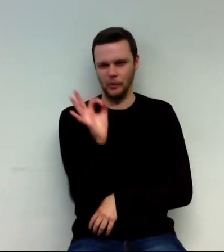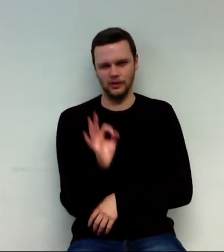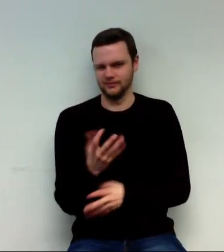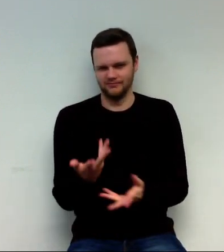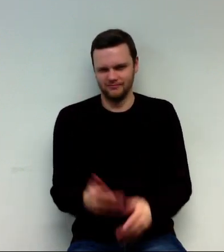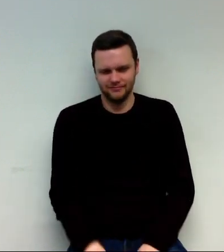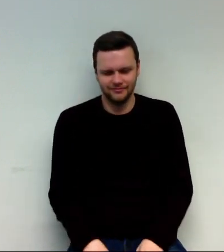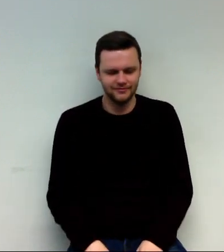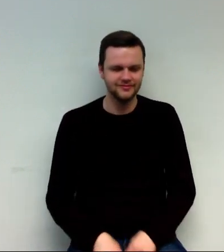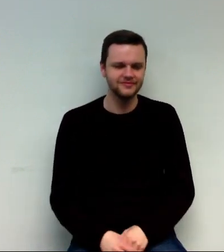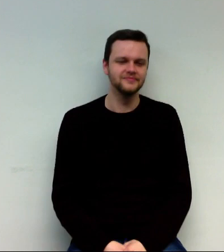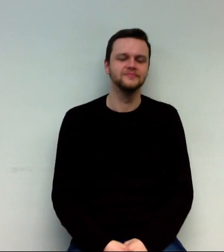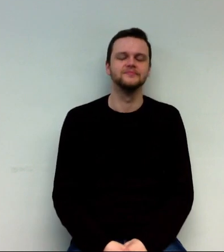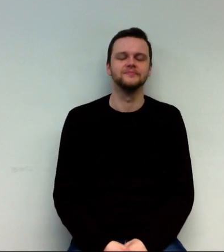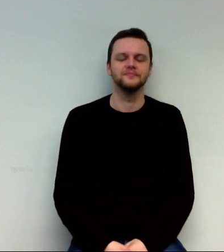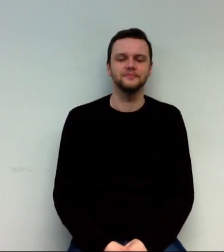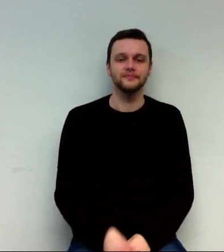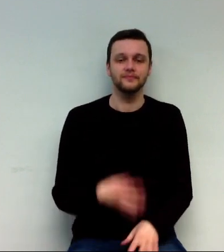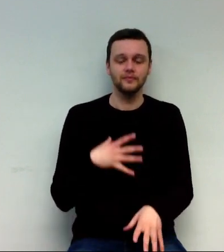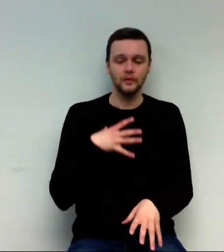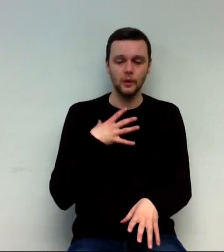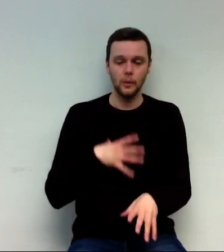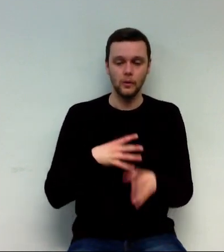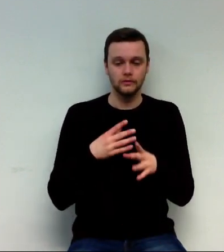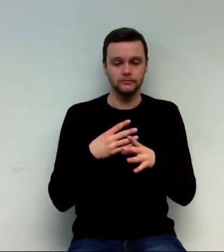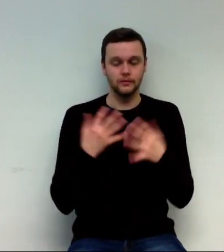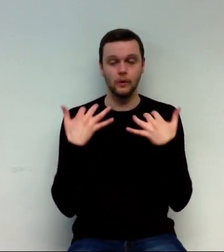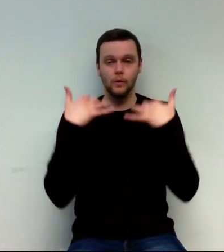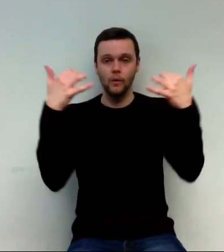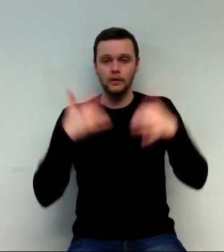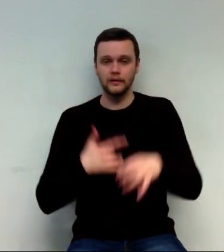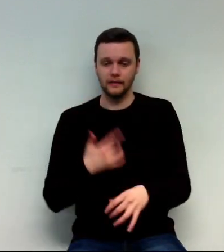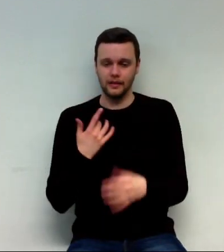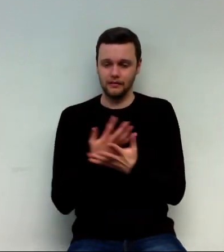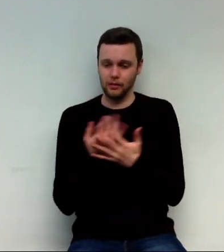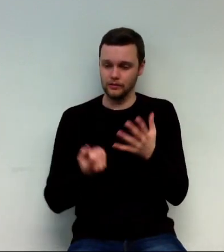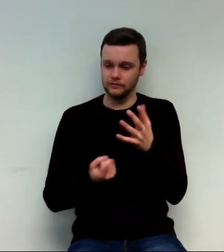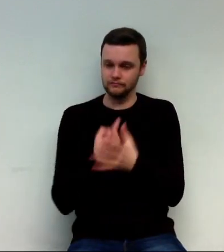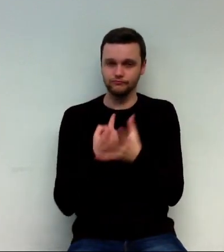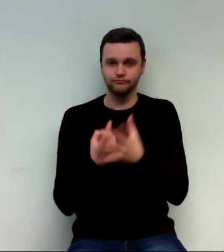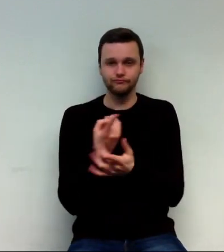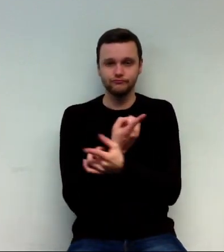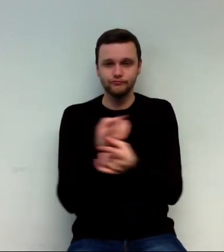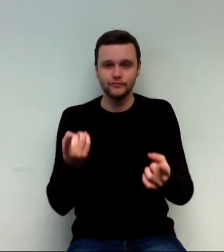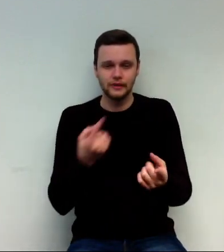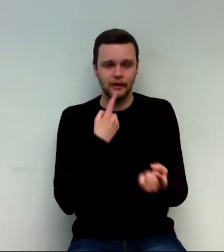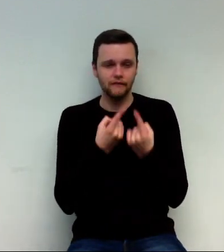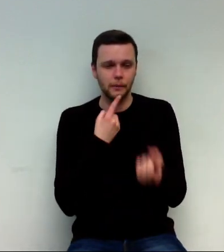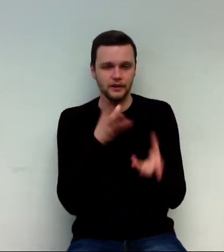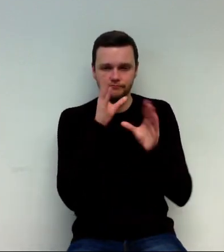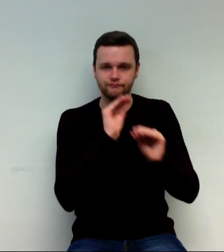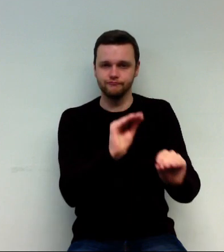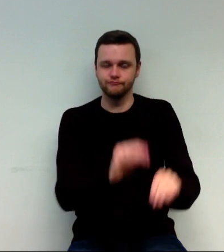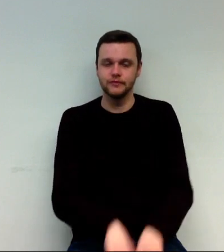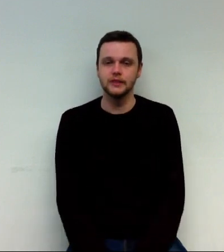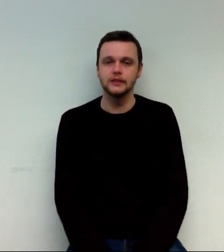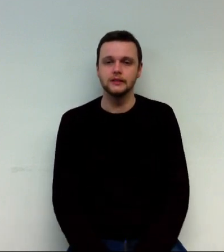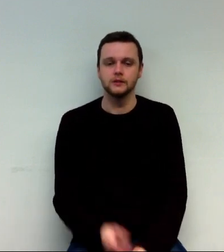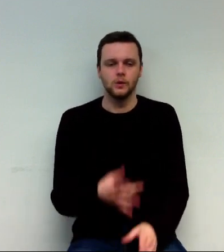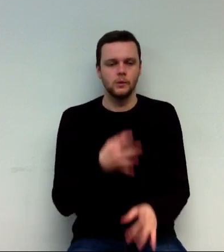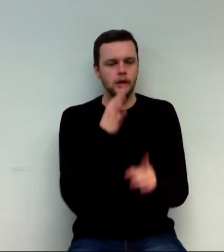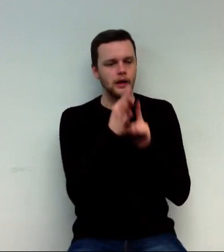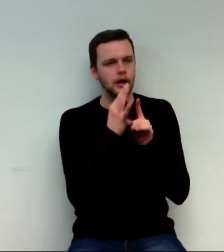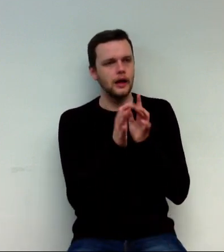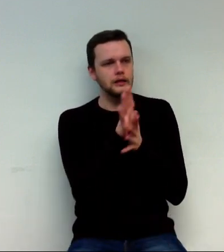few. Because we want to give audiences as much information as possible. So we'll ask you questions